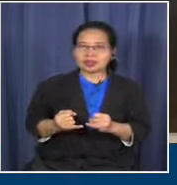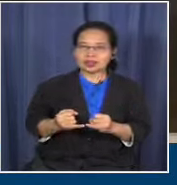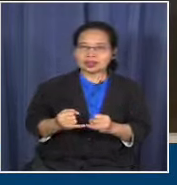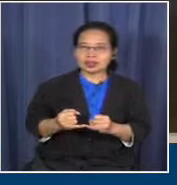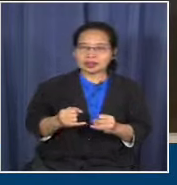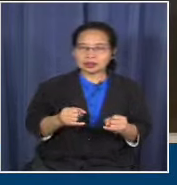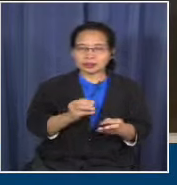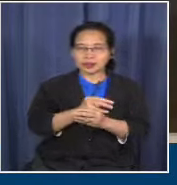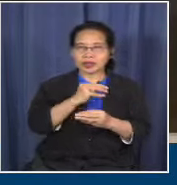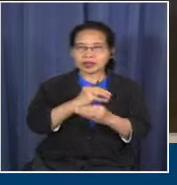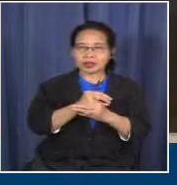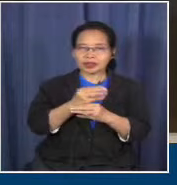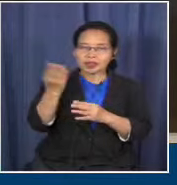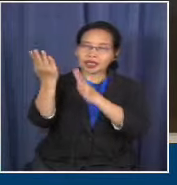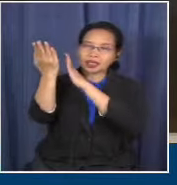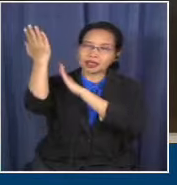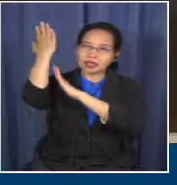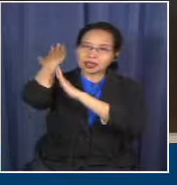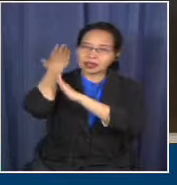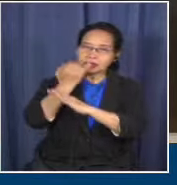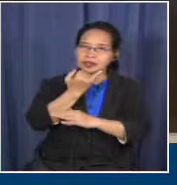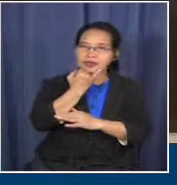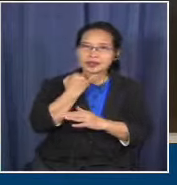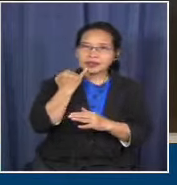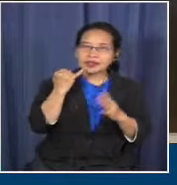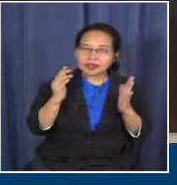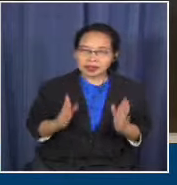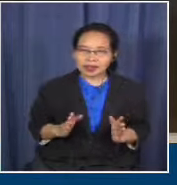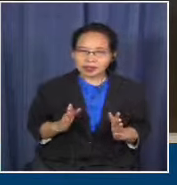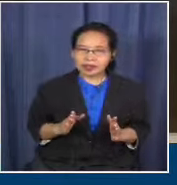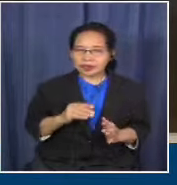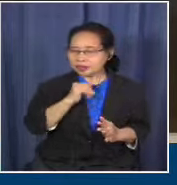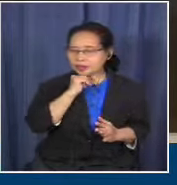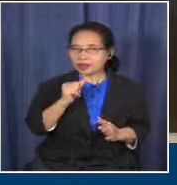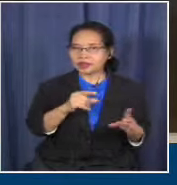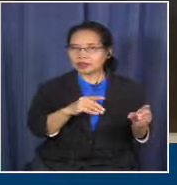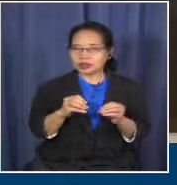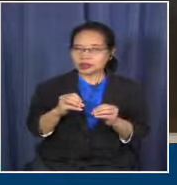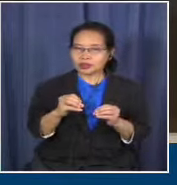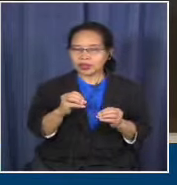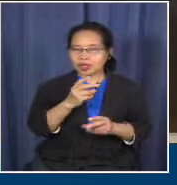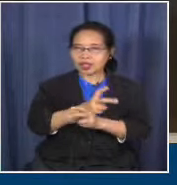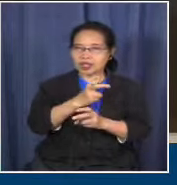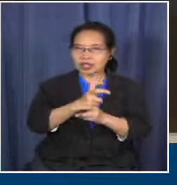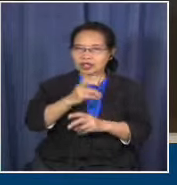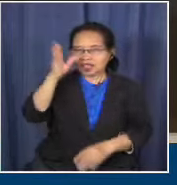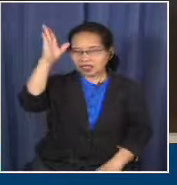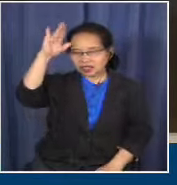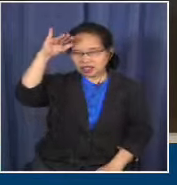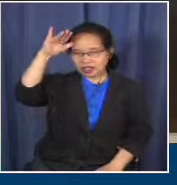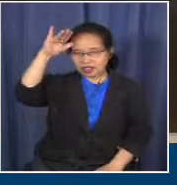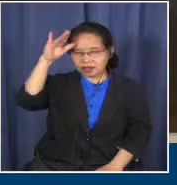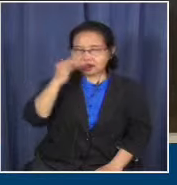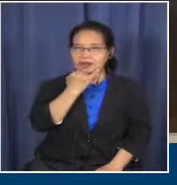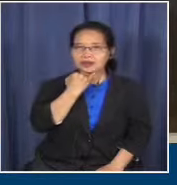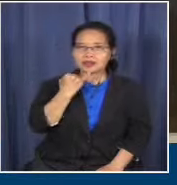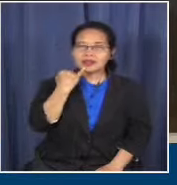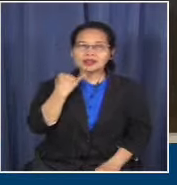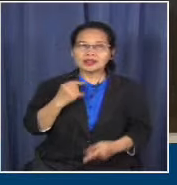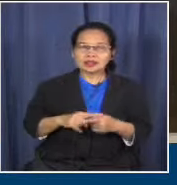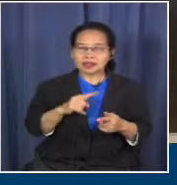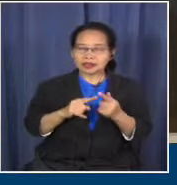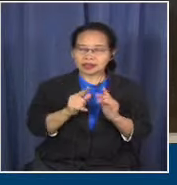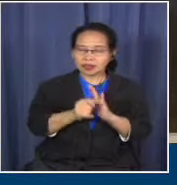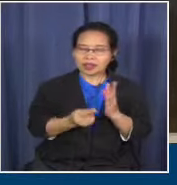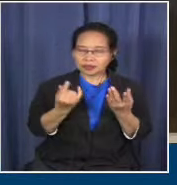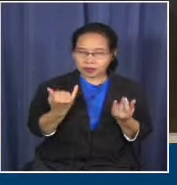ginawa. So the things that were done before by the Israelites, we should not do those things.